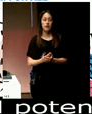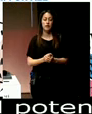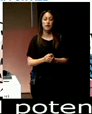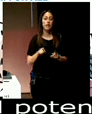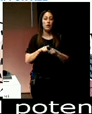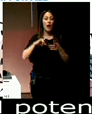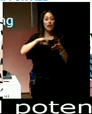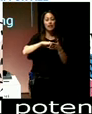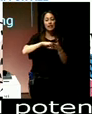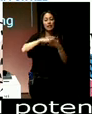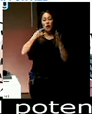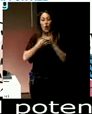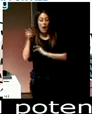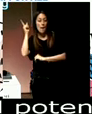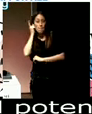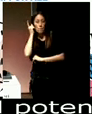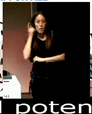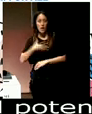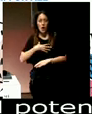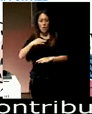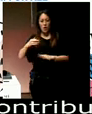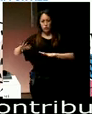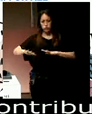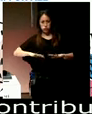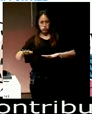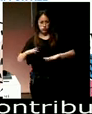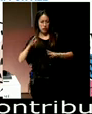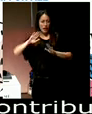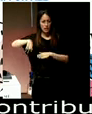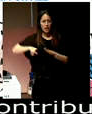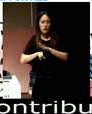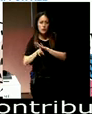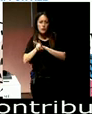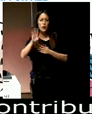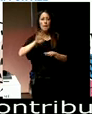to discover how the mobile technology can boost